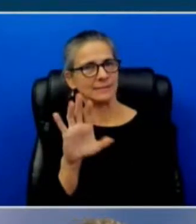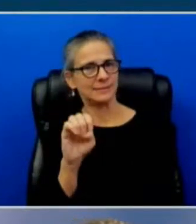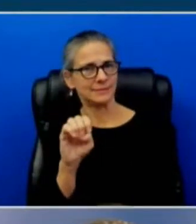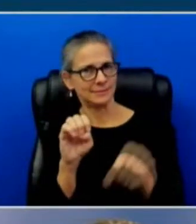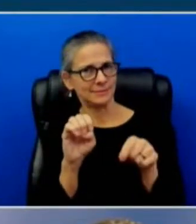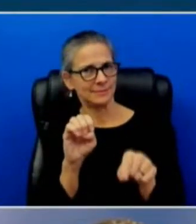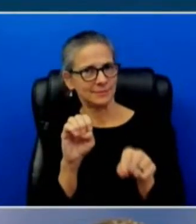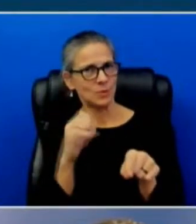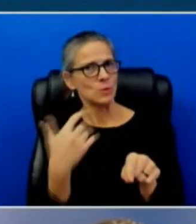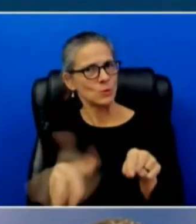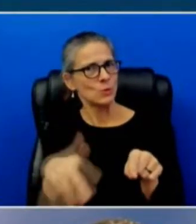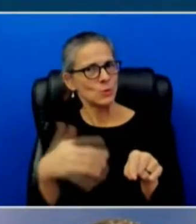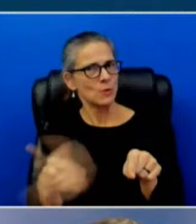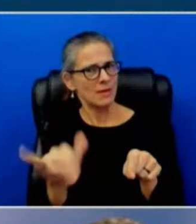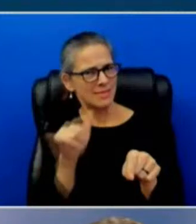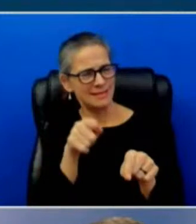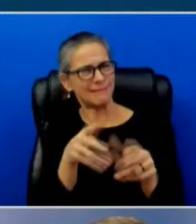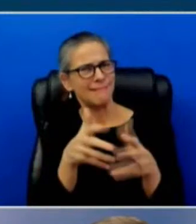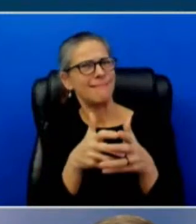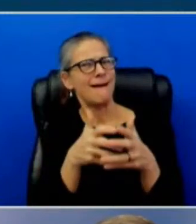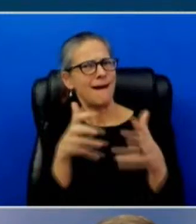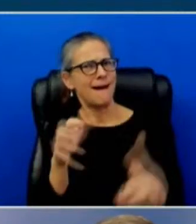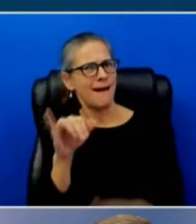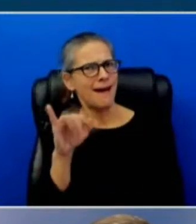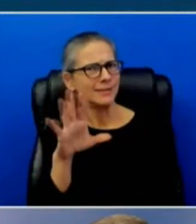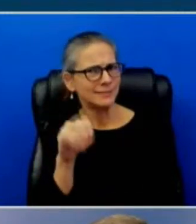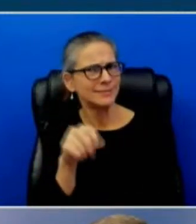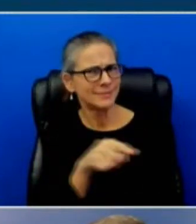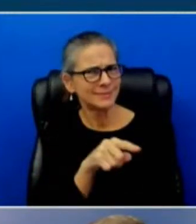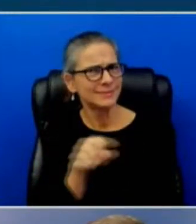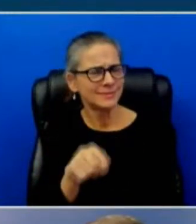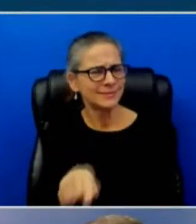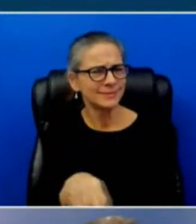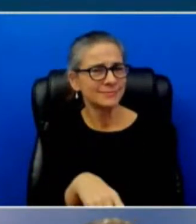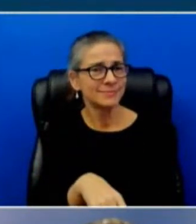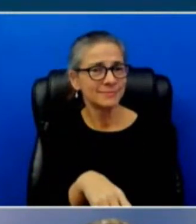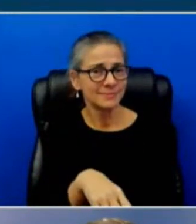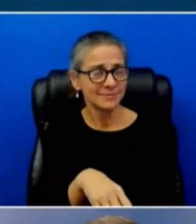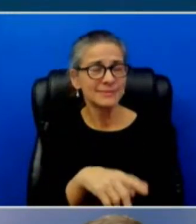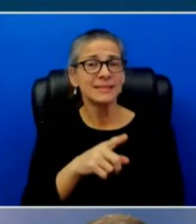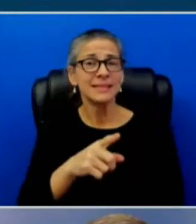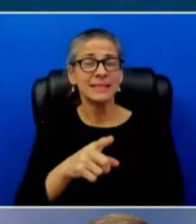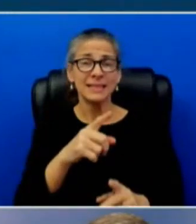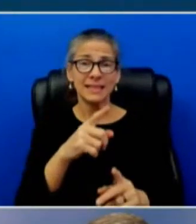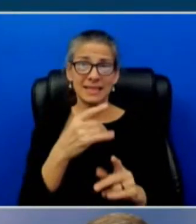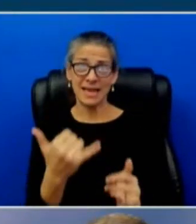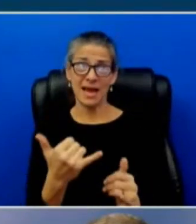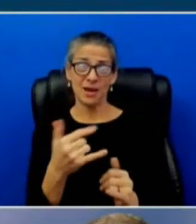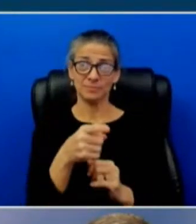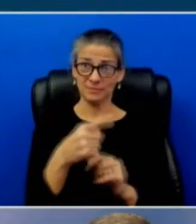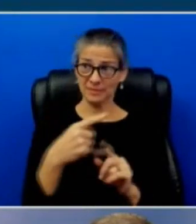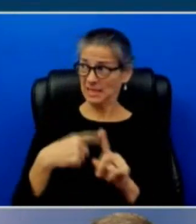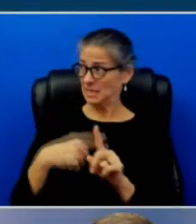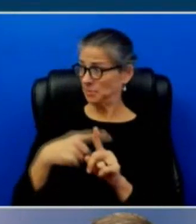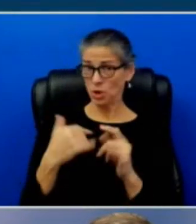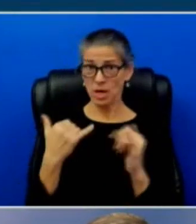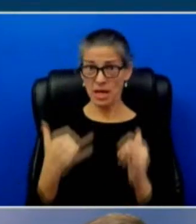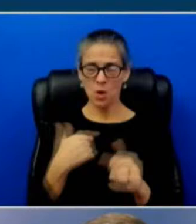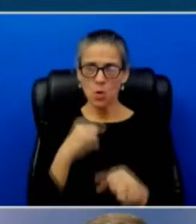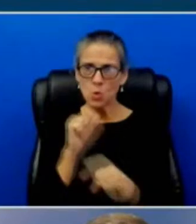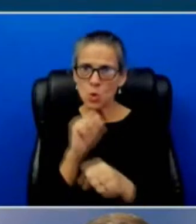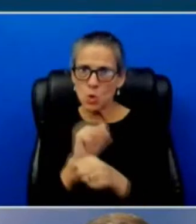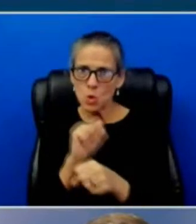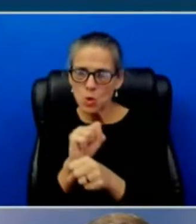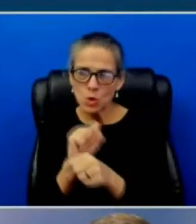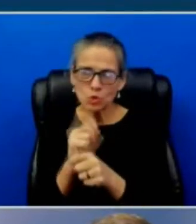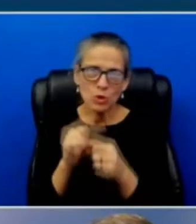significant amount of ice. And while temperatures warmed and while we're really working on the roadways, there is still significant